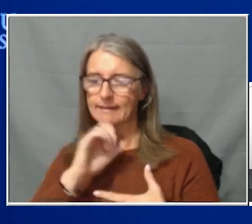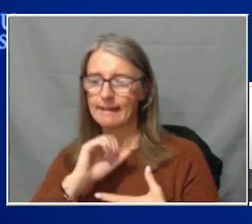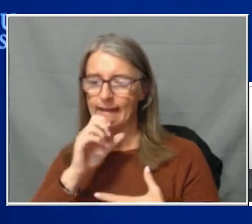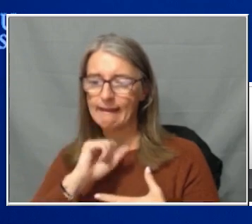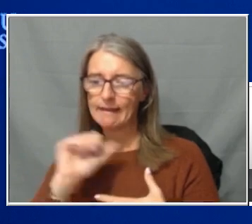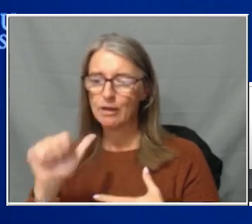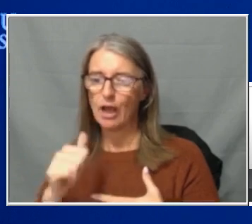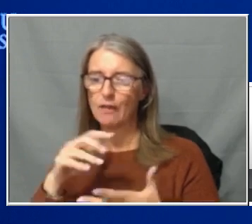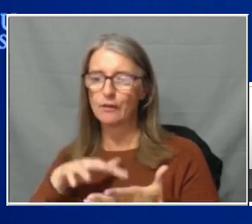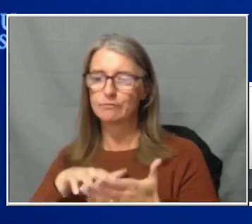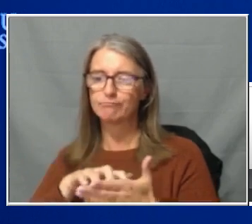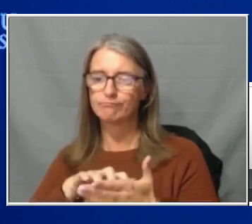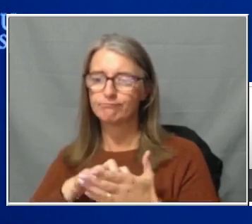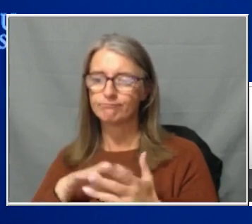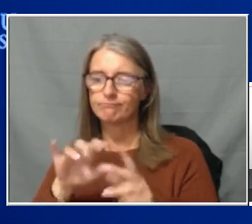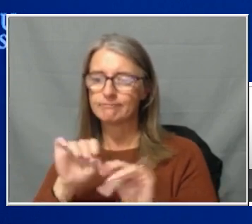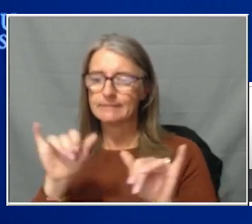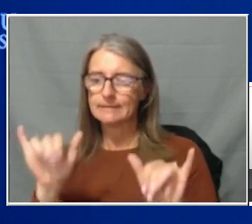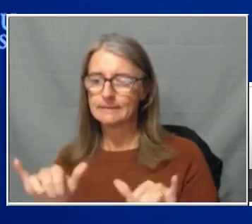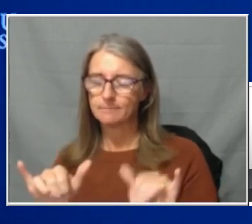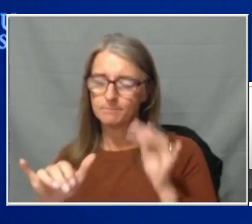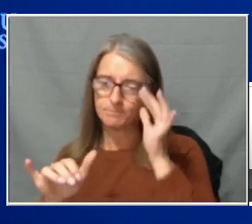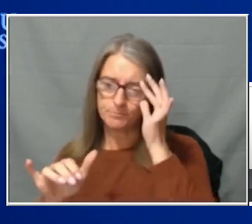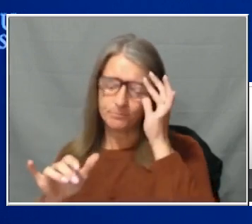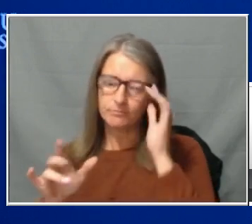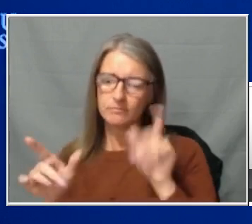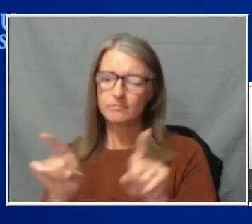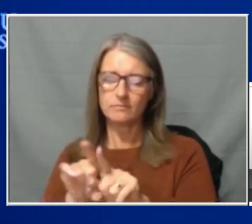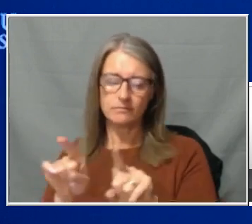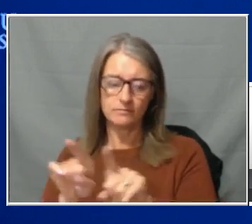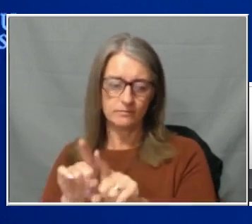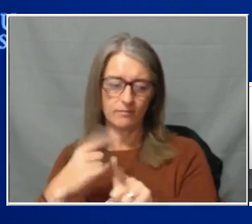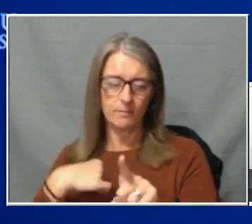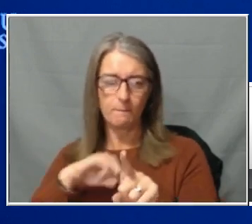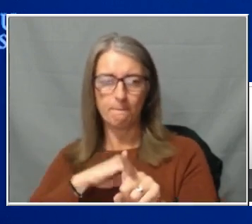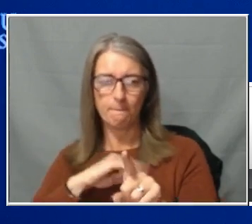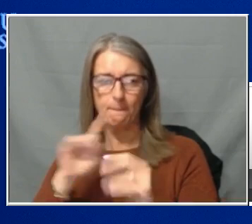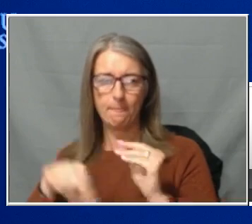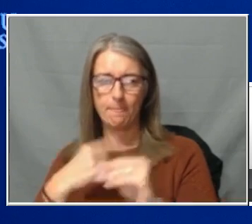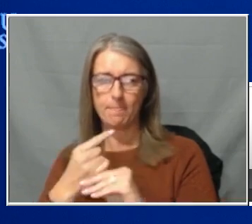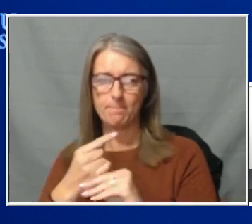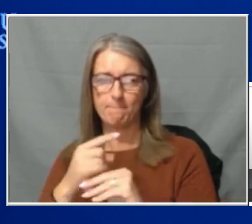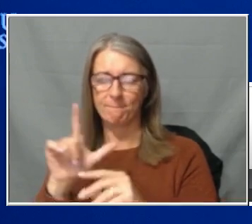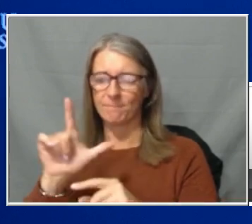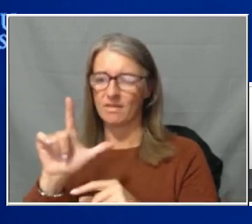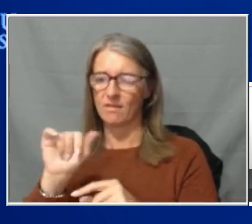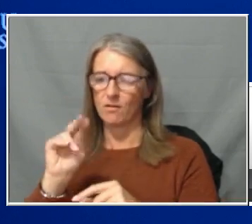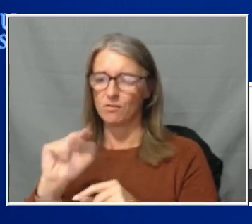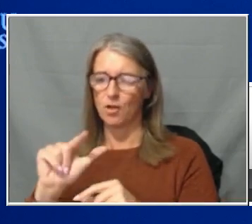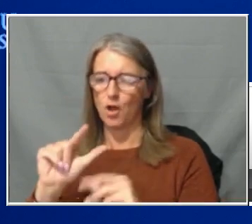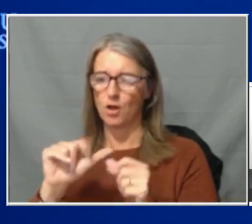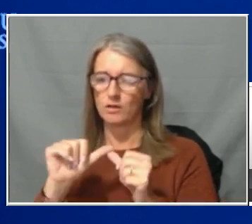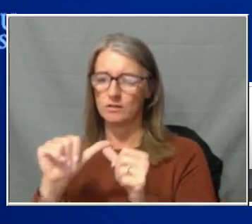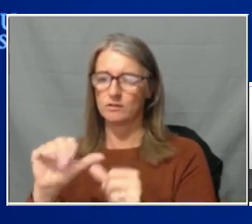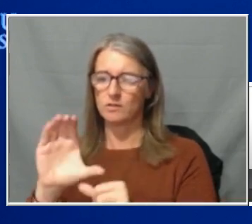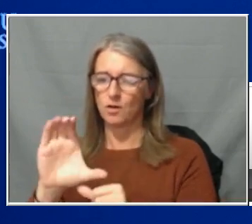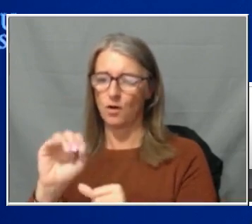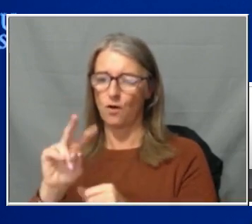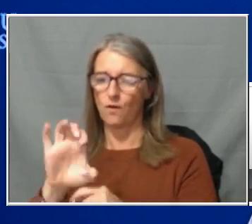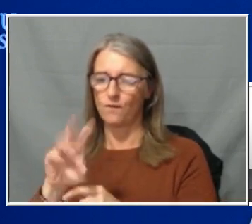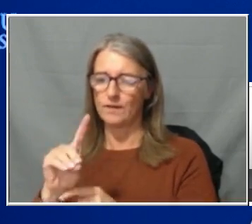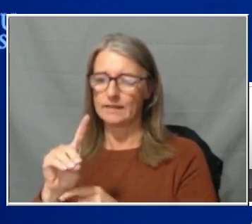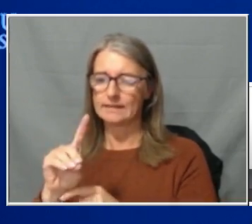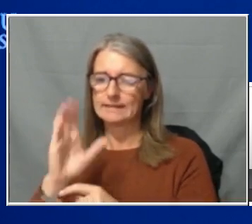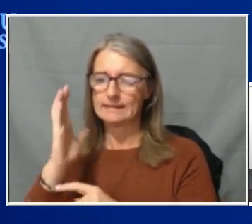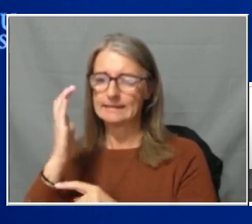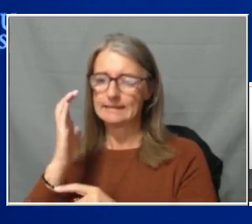conditions, your risks are higher. The other thing is, what about long COVID? Long COVID seems to maybe have